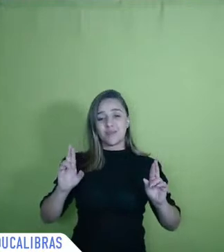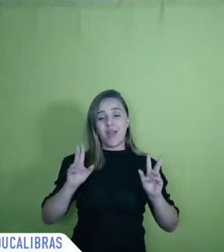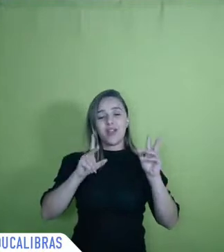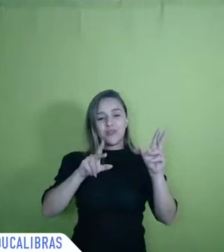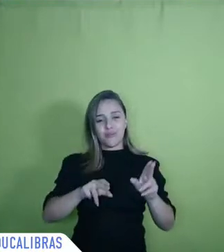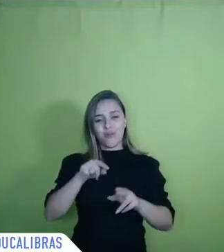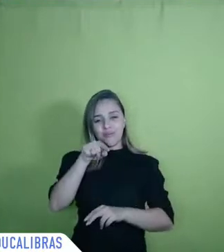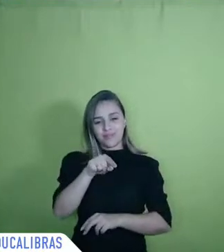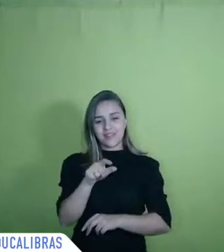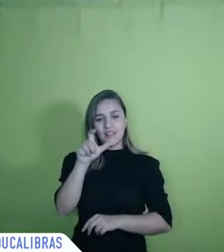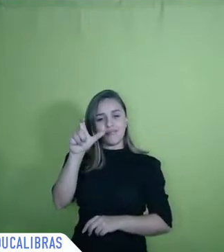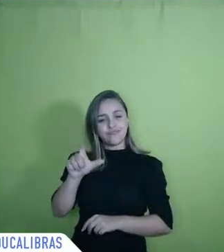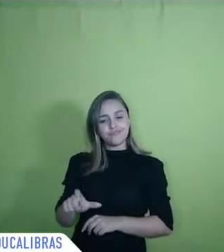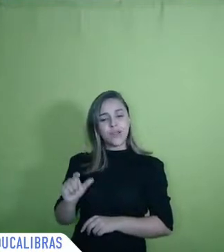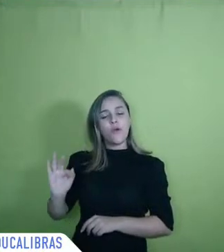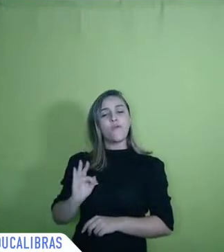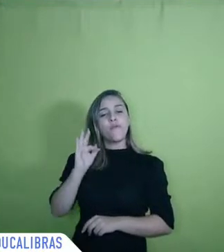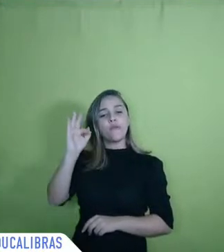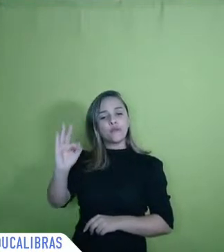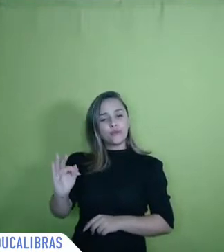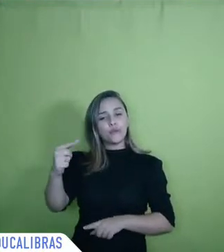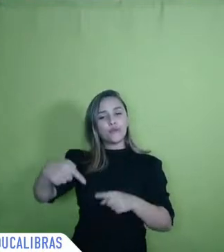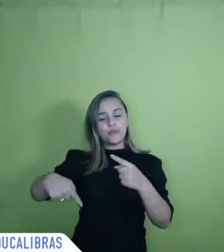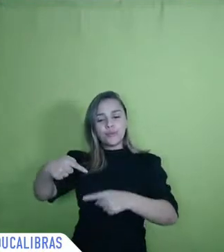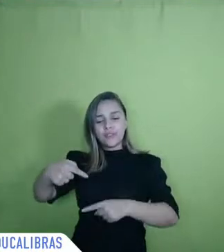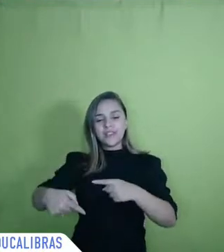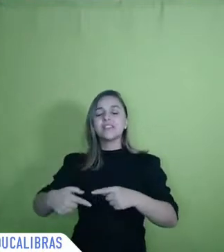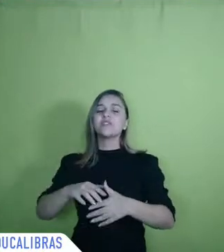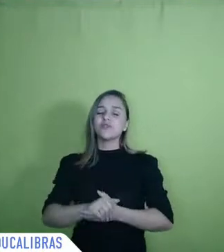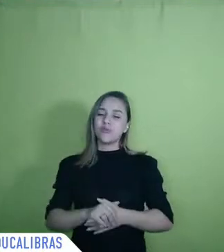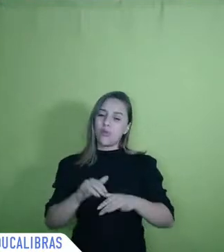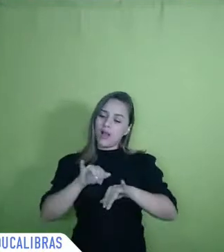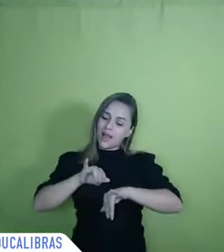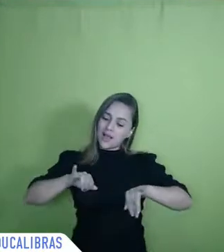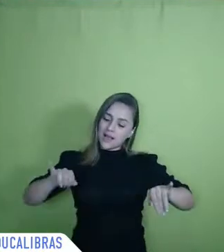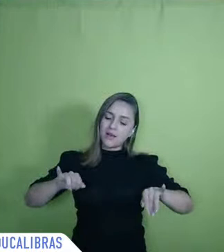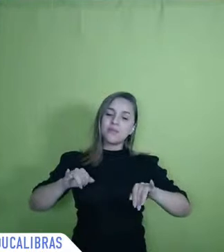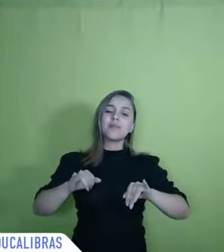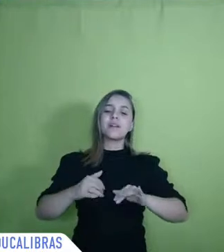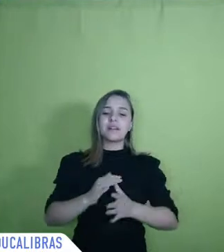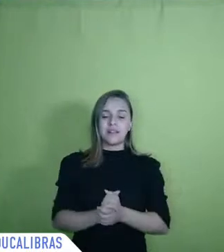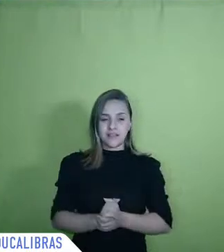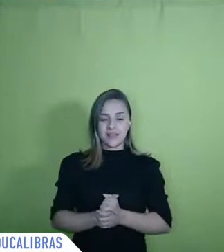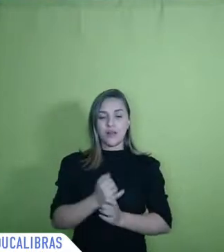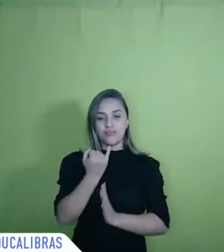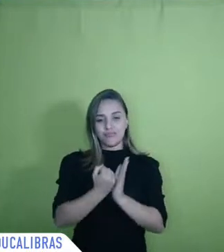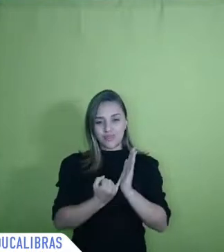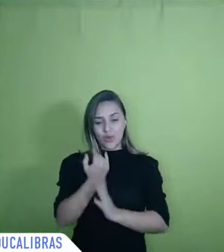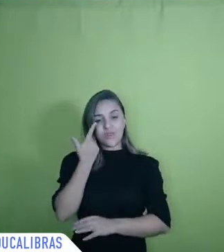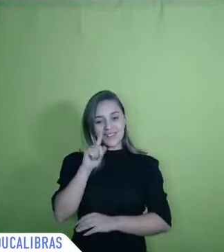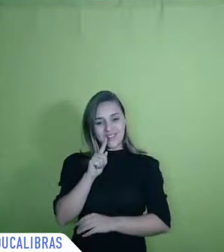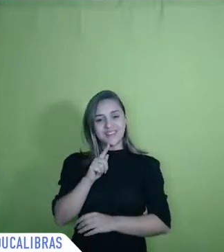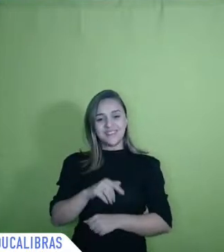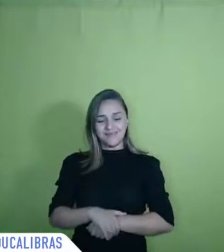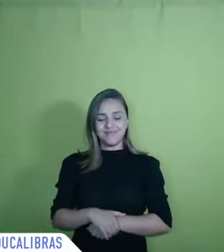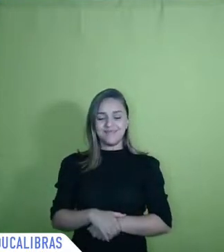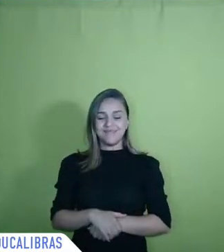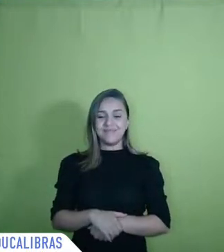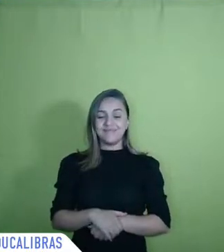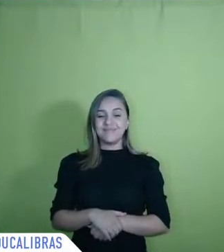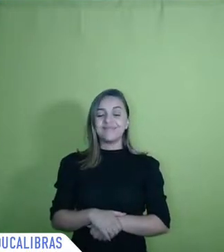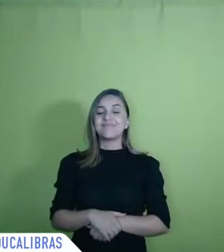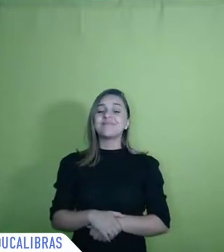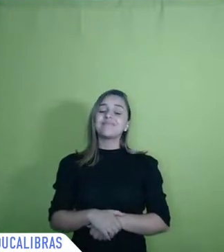we can see another politician that can adopt a motto for